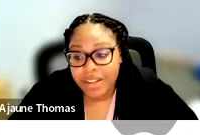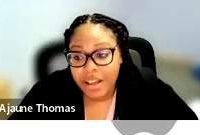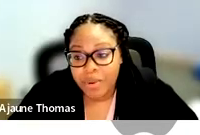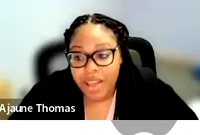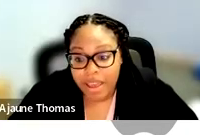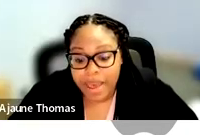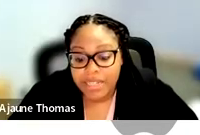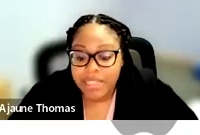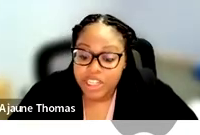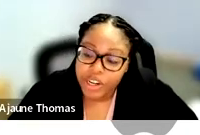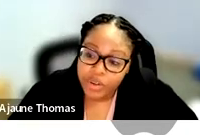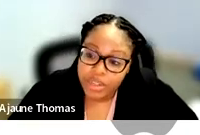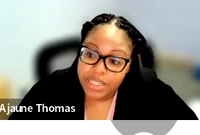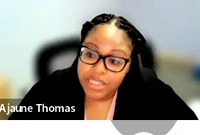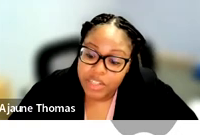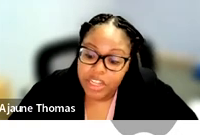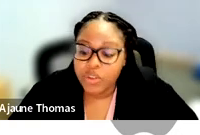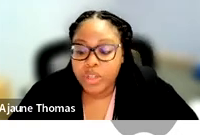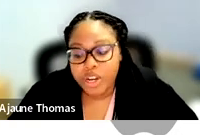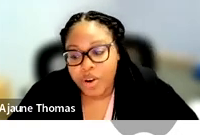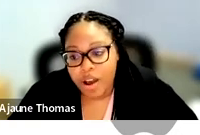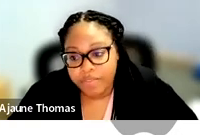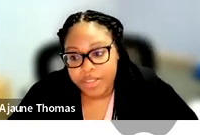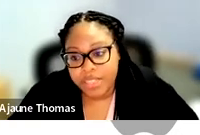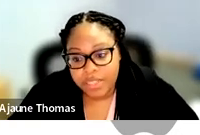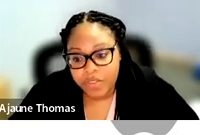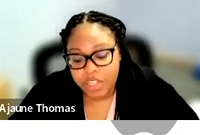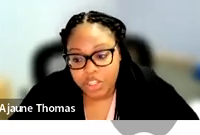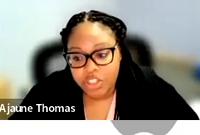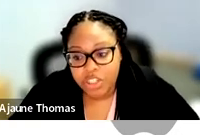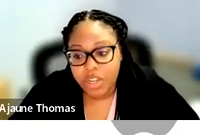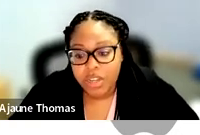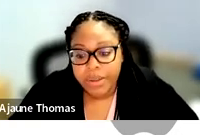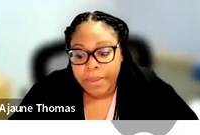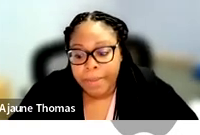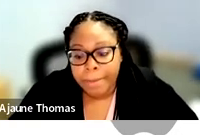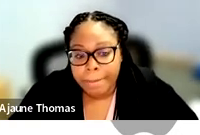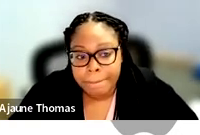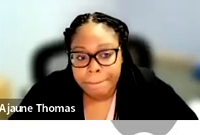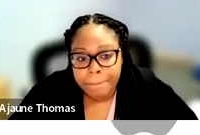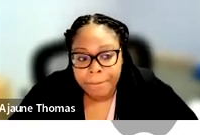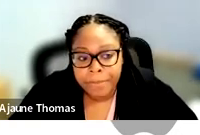Siri on the iPad to say turn on assistive touch or turn off assistive touch.